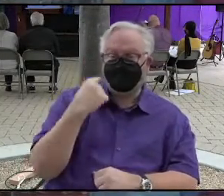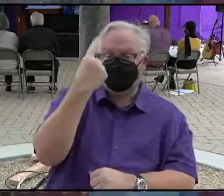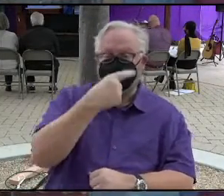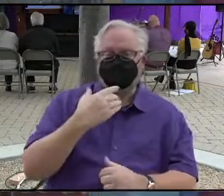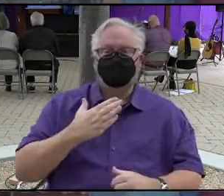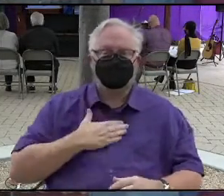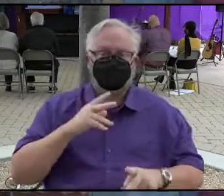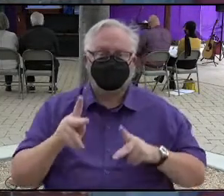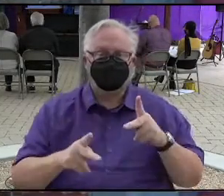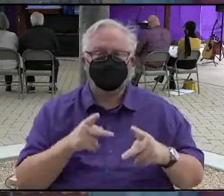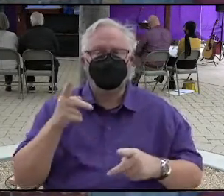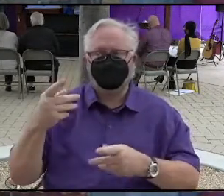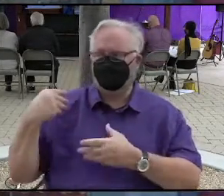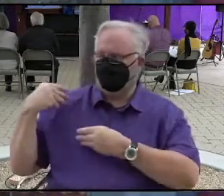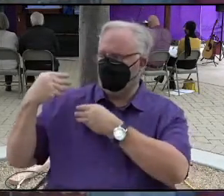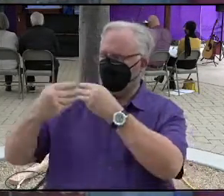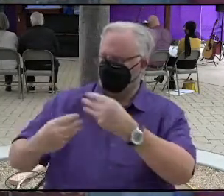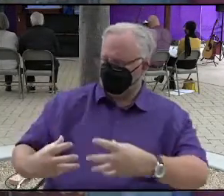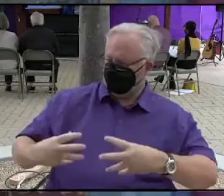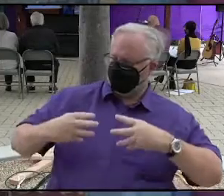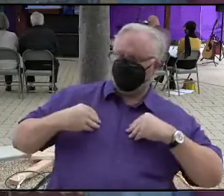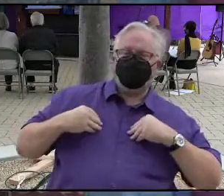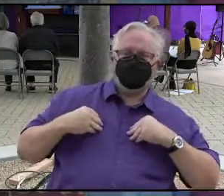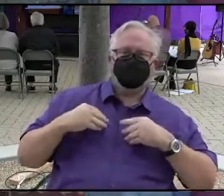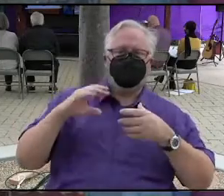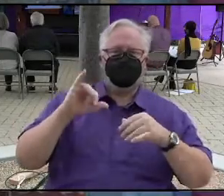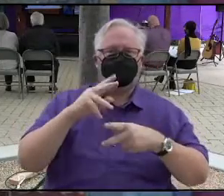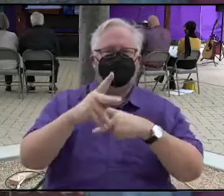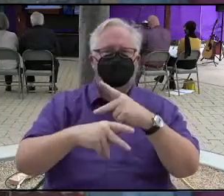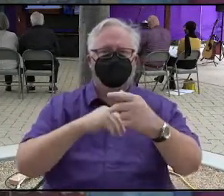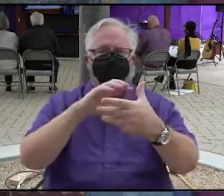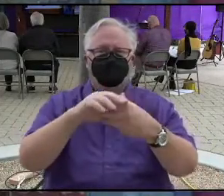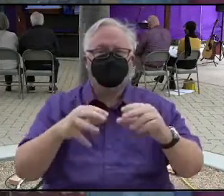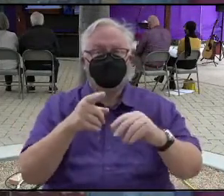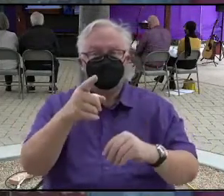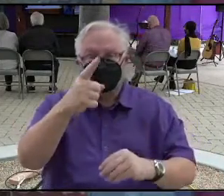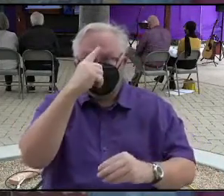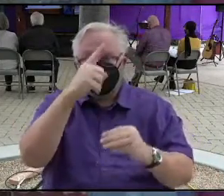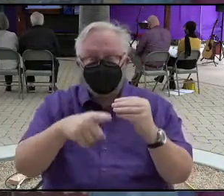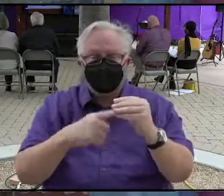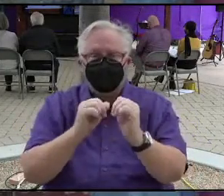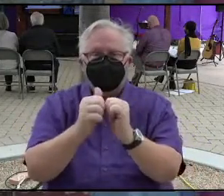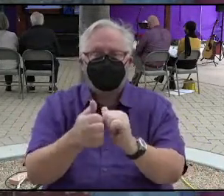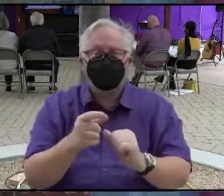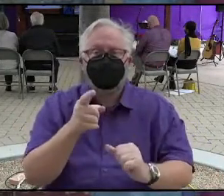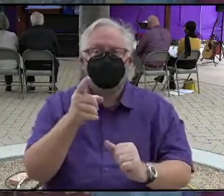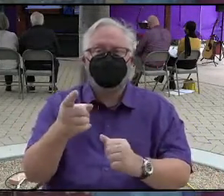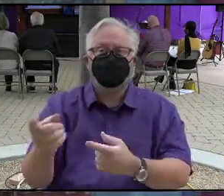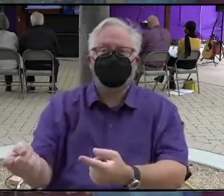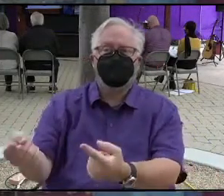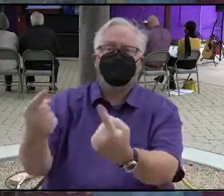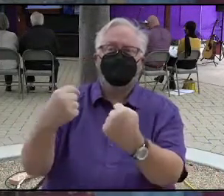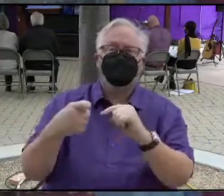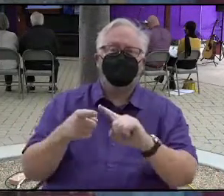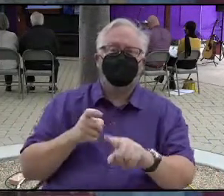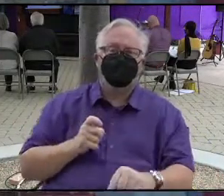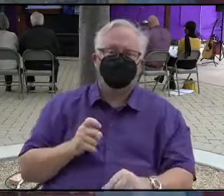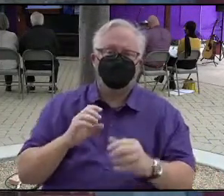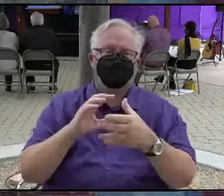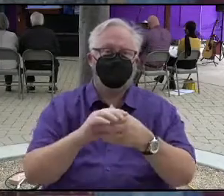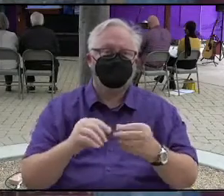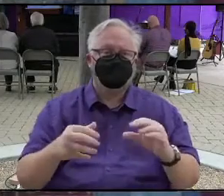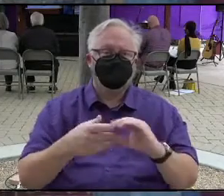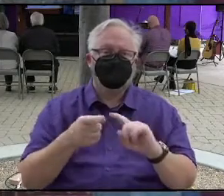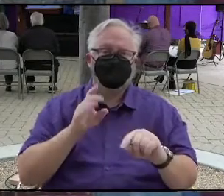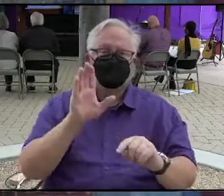Have you inherited a story like this? Have you considered the ways in which you come from the stories